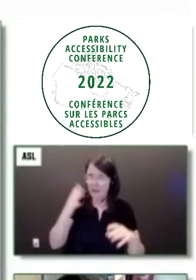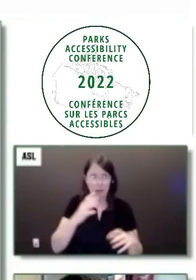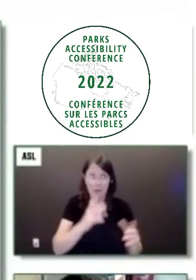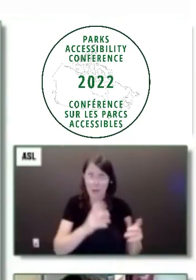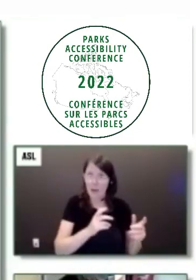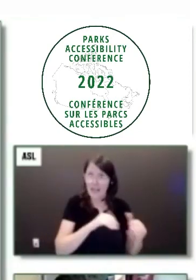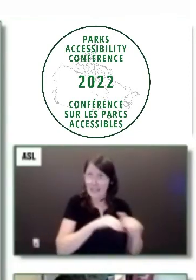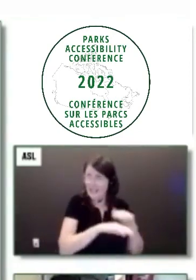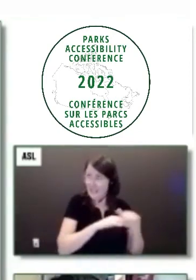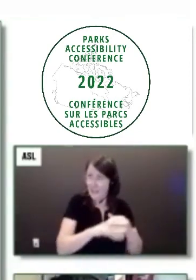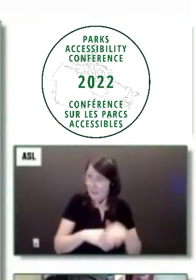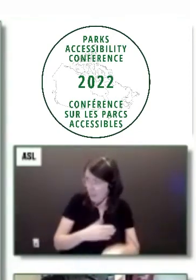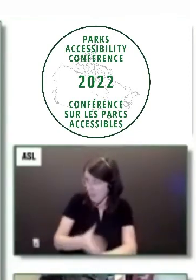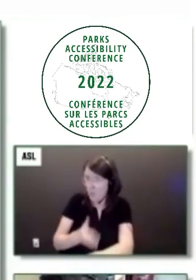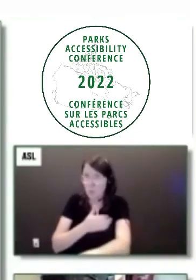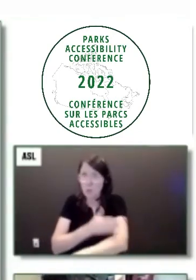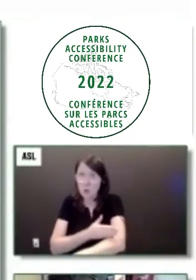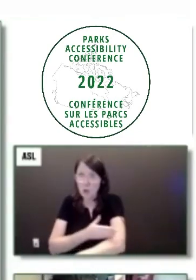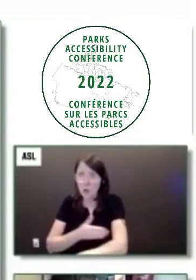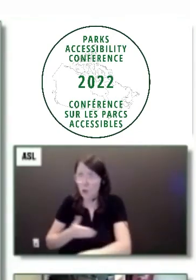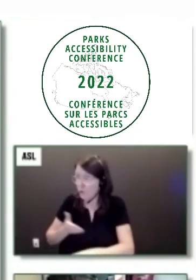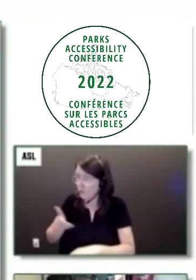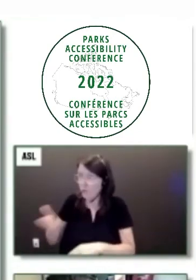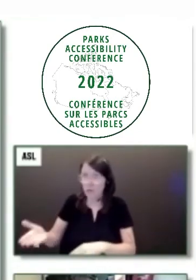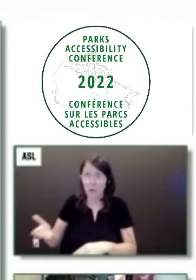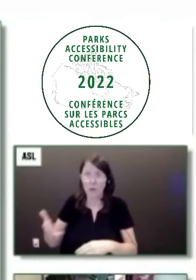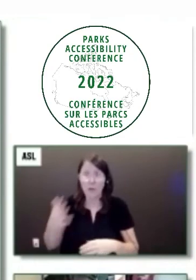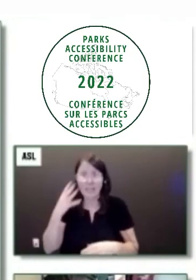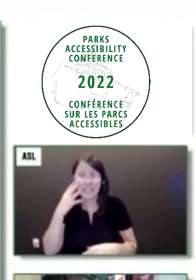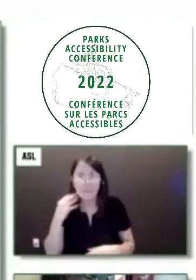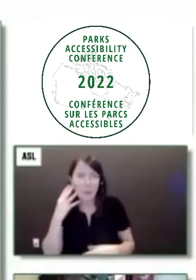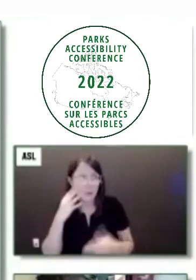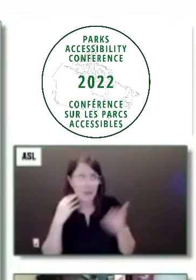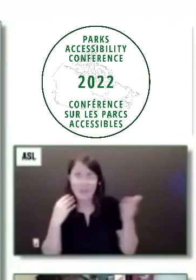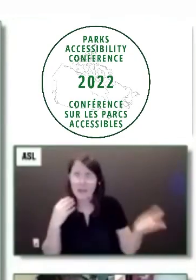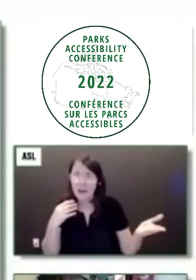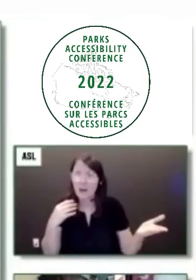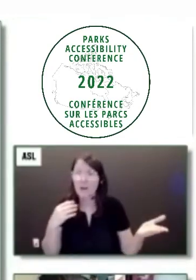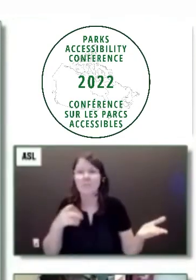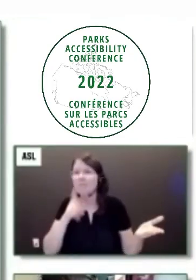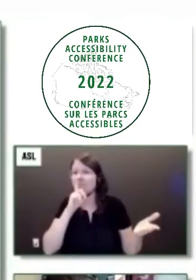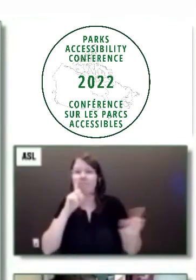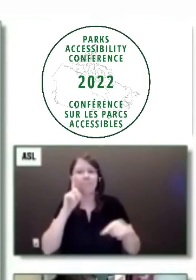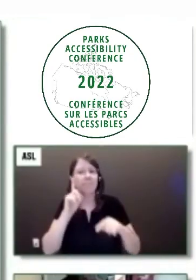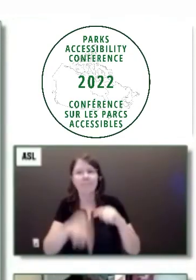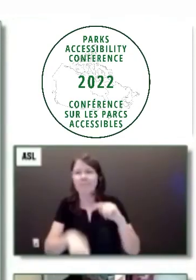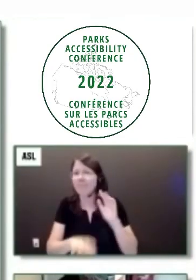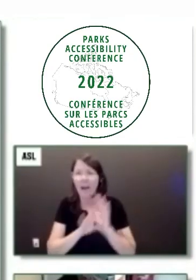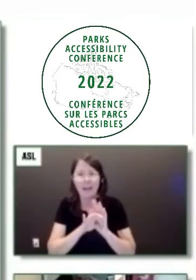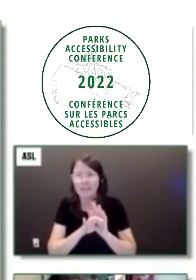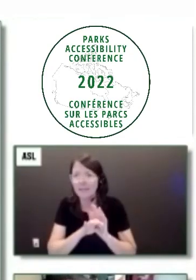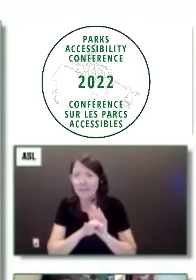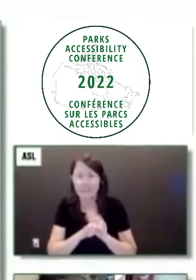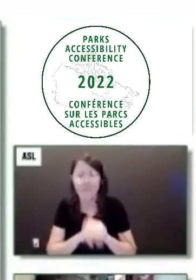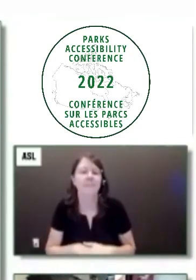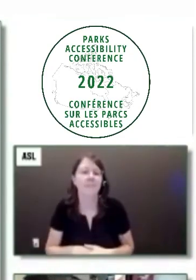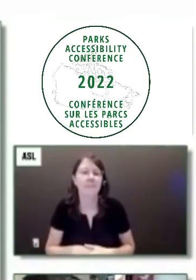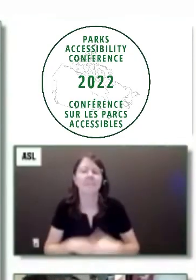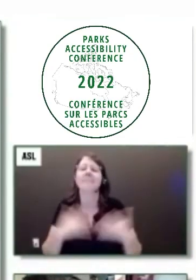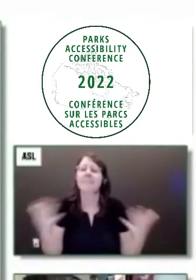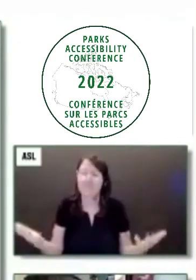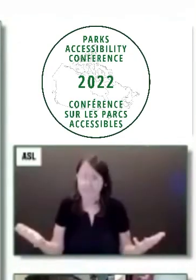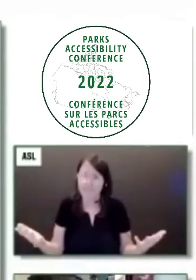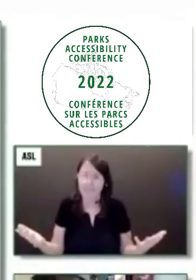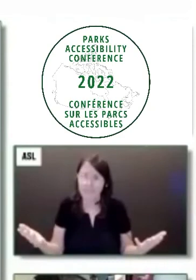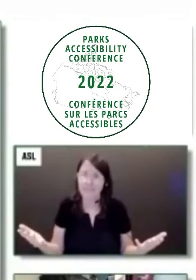to the well-being benefits that these spaces provide. Next slide. So my wrap up